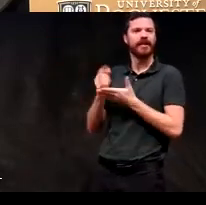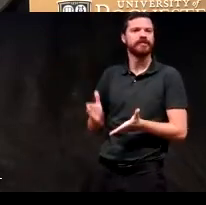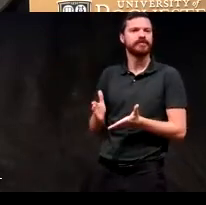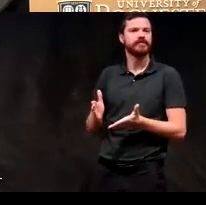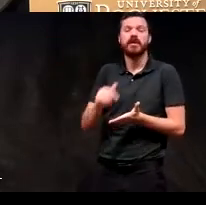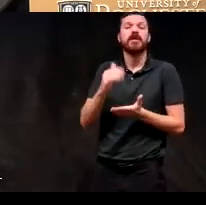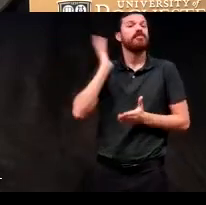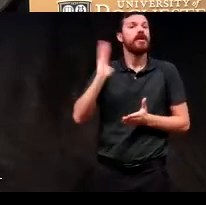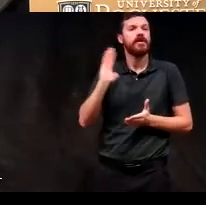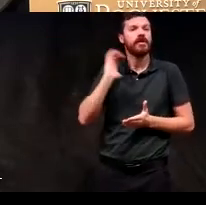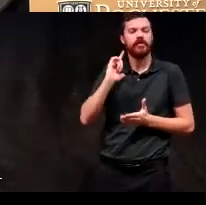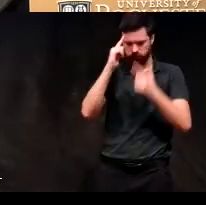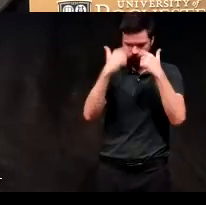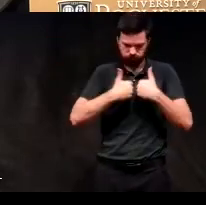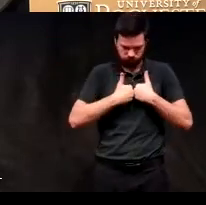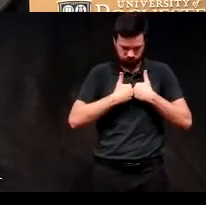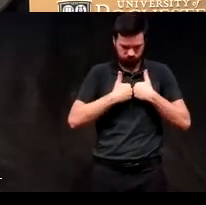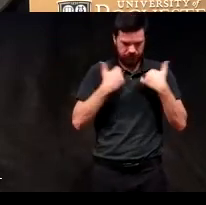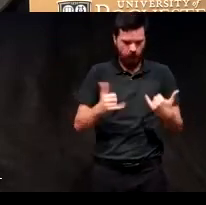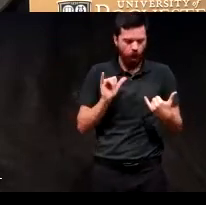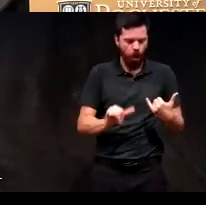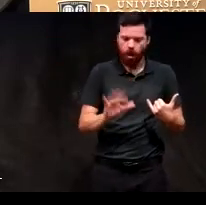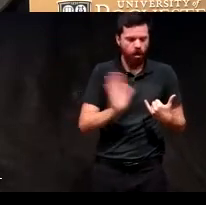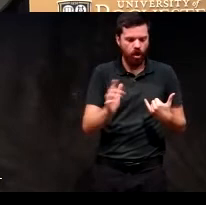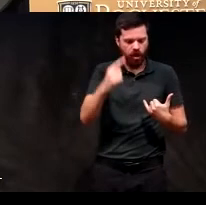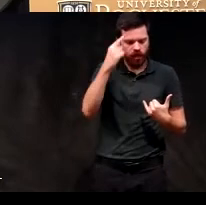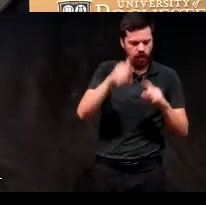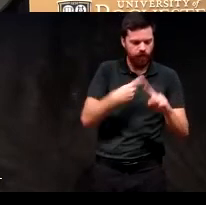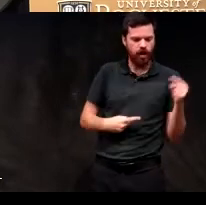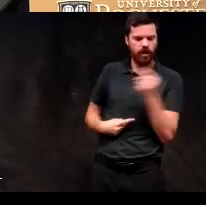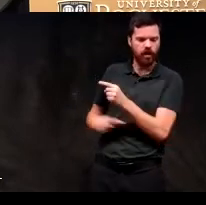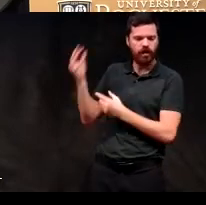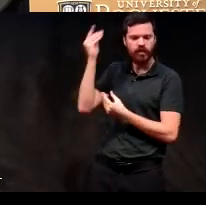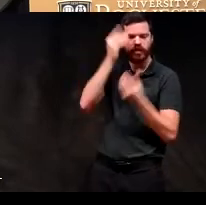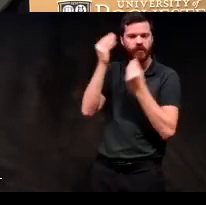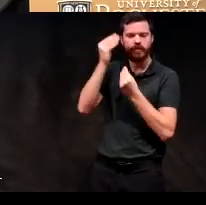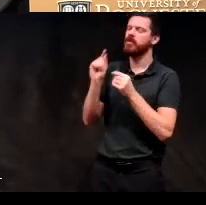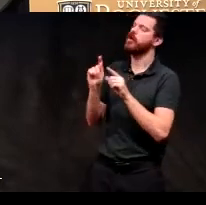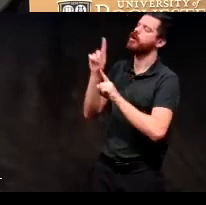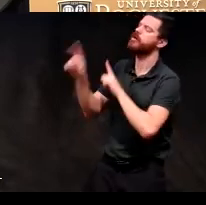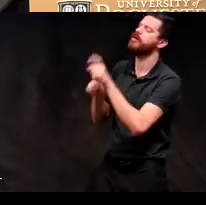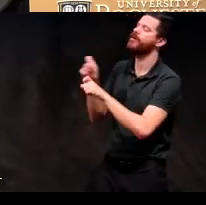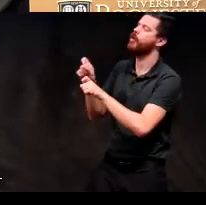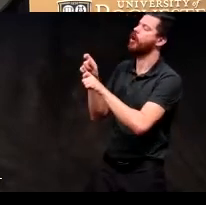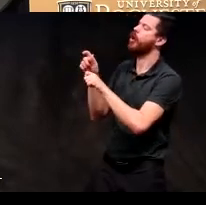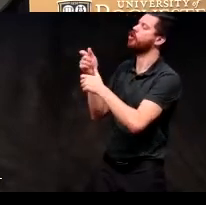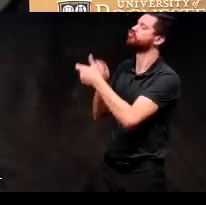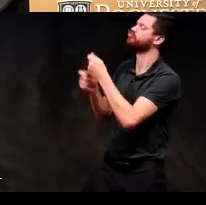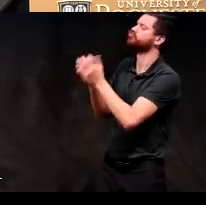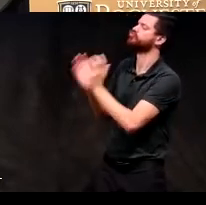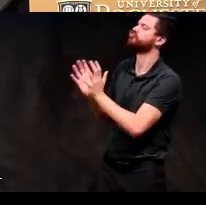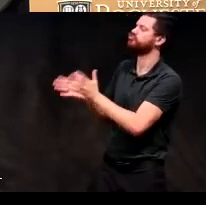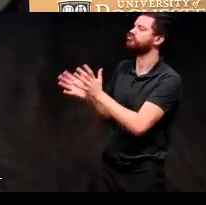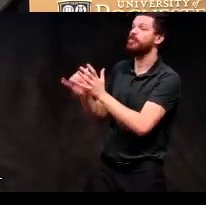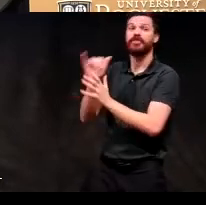other to now actually thinking actively about what's happening in other people's minds. And it really did